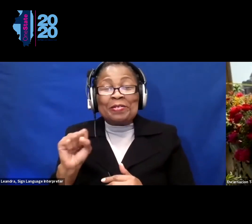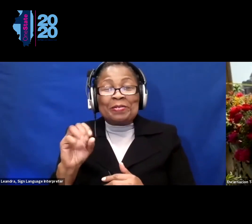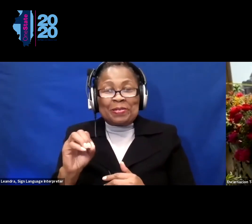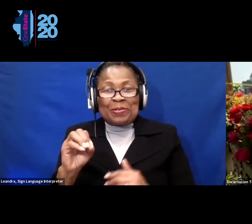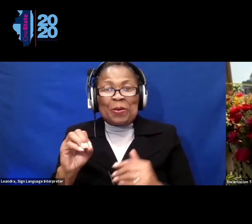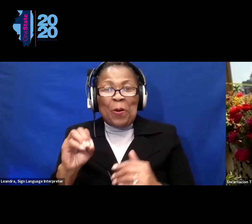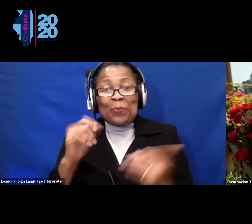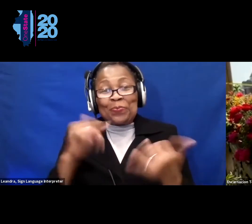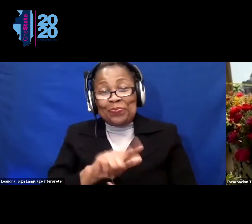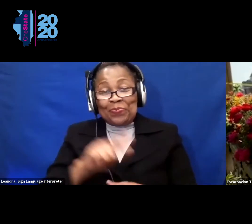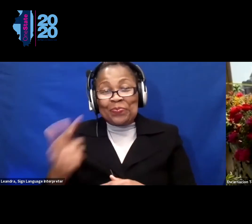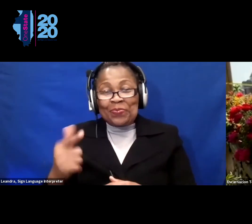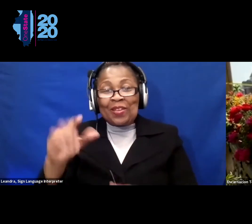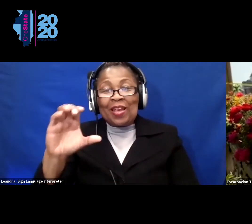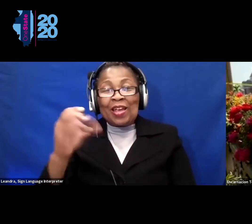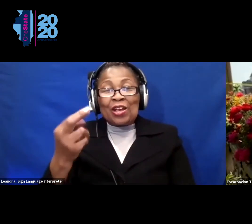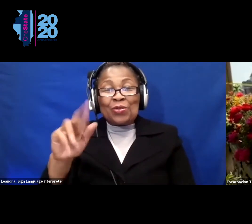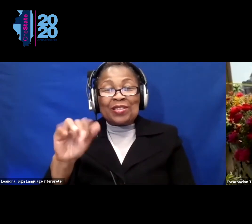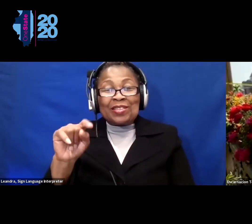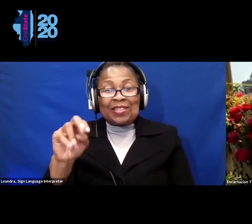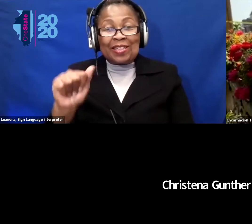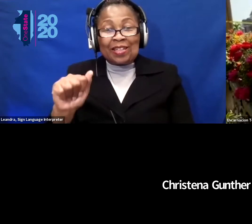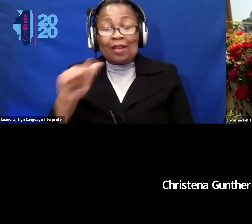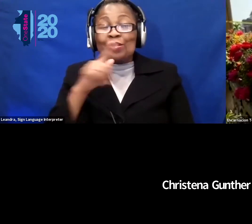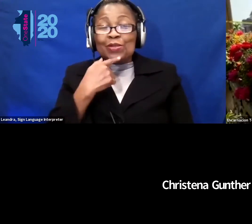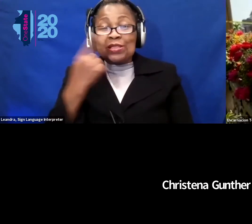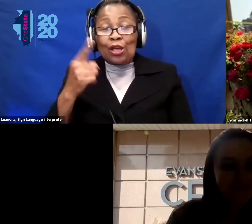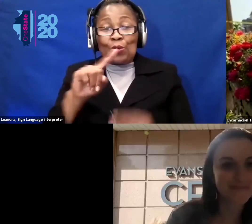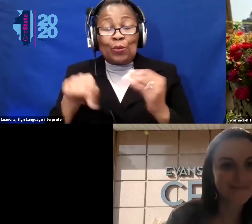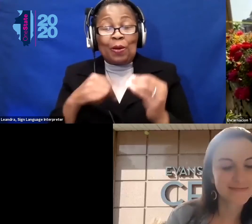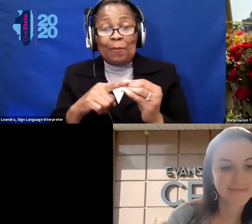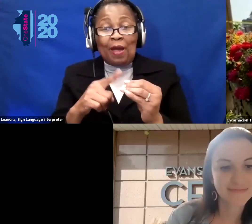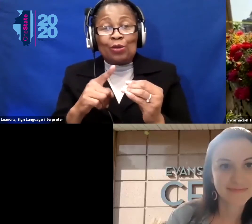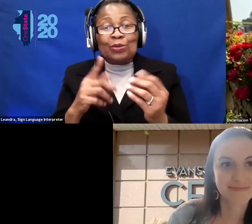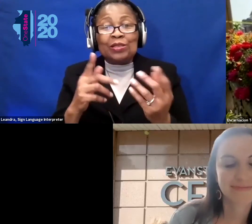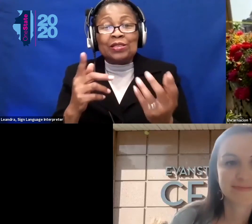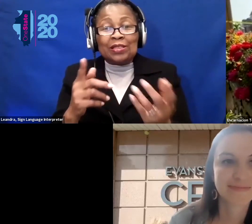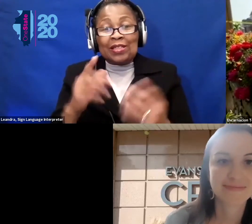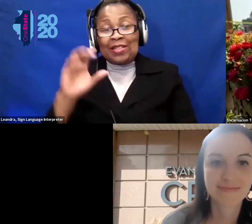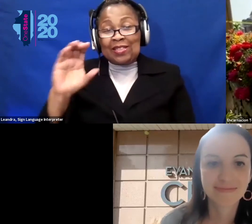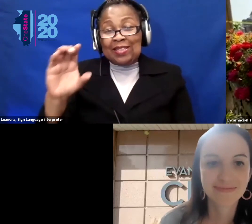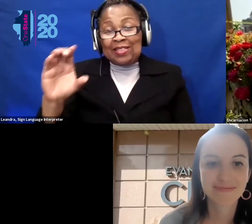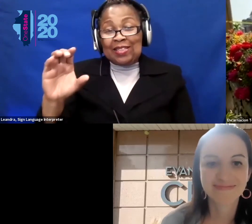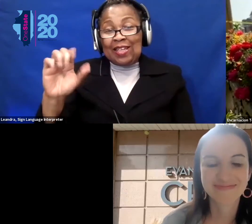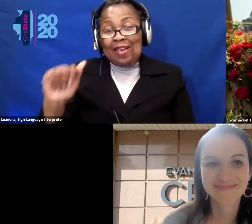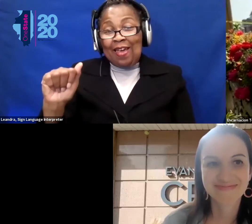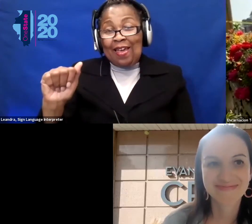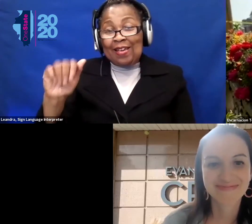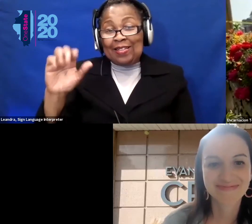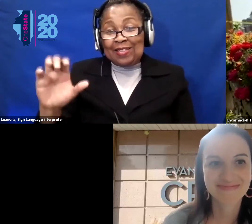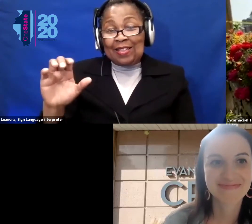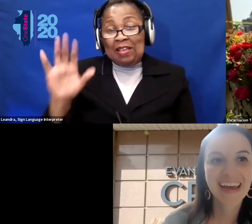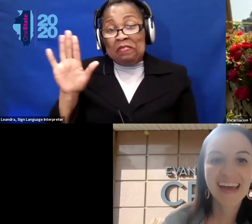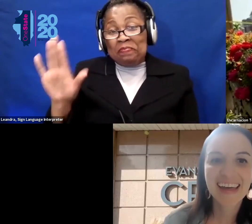next, I'd like to introduce Christena Gunther, who's going to tell you a little bit about the CCAC and its